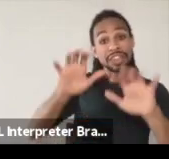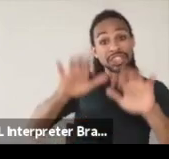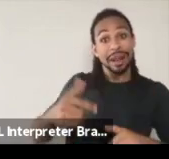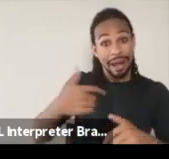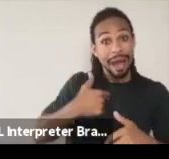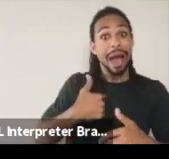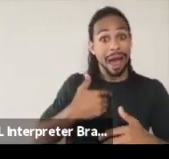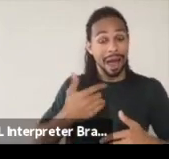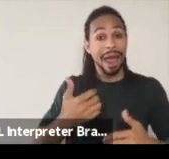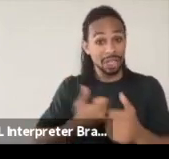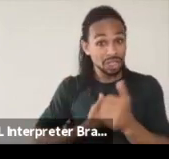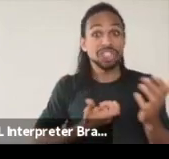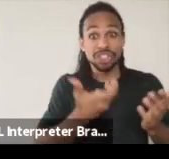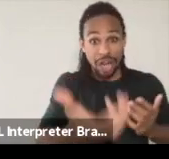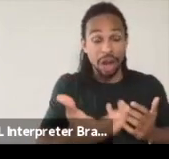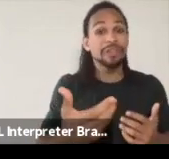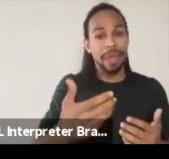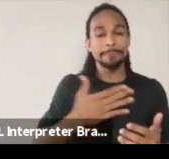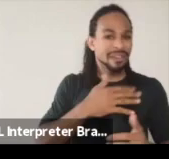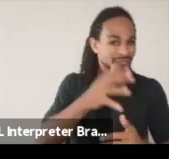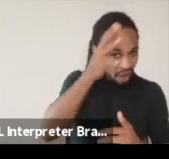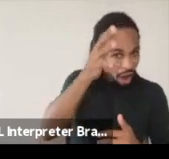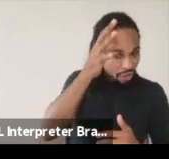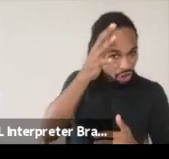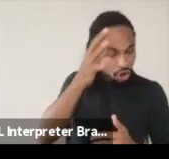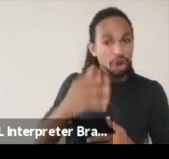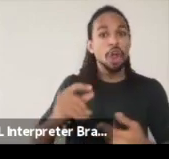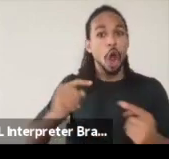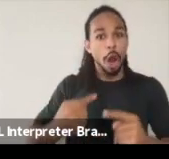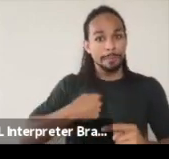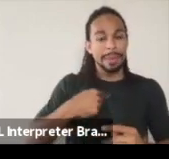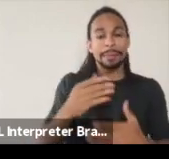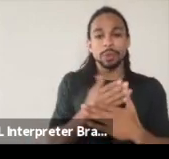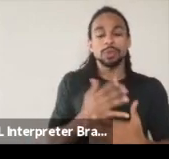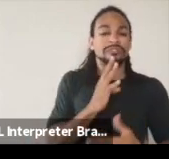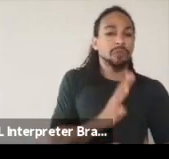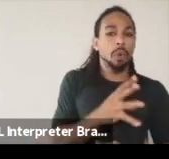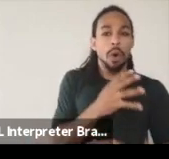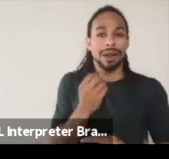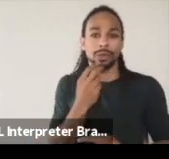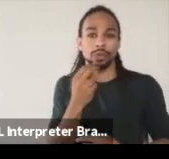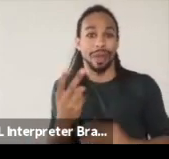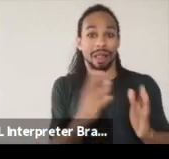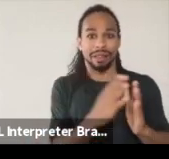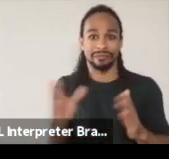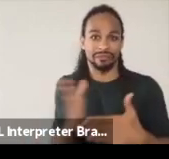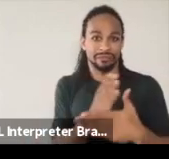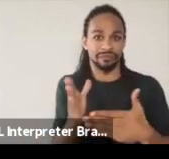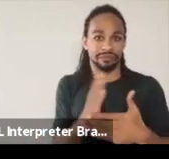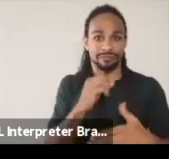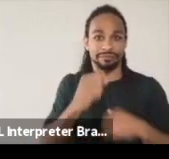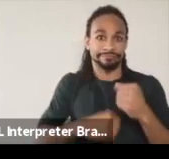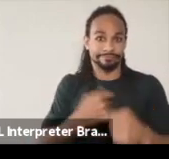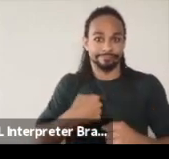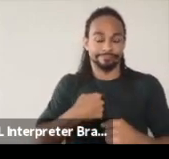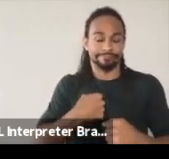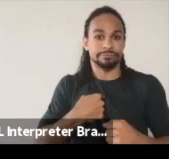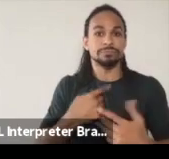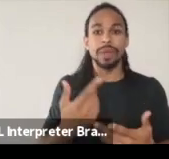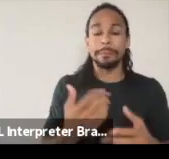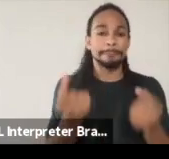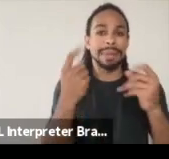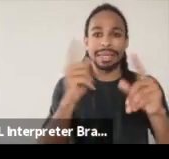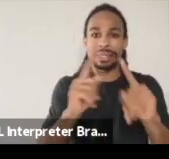father from the ages of 4 to 12. And that harm included many different forms of sexual violence,